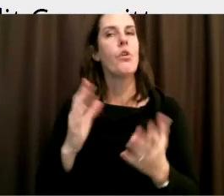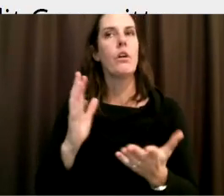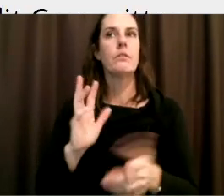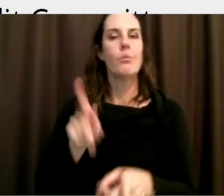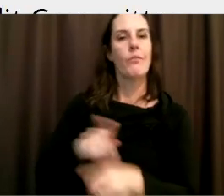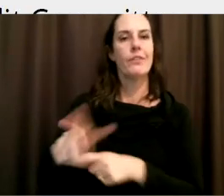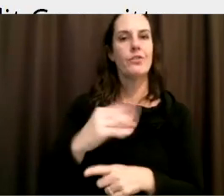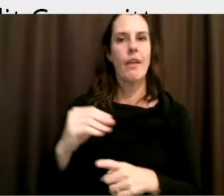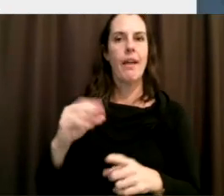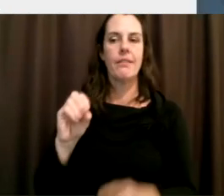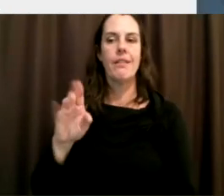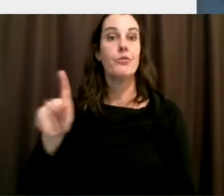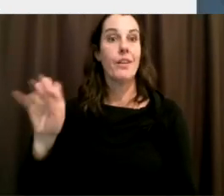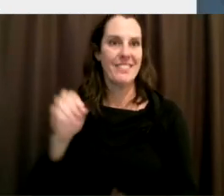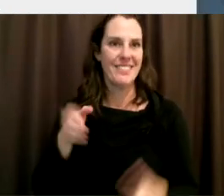way.